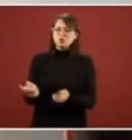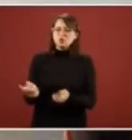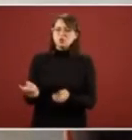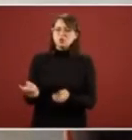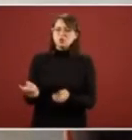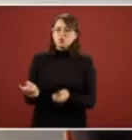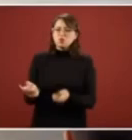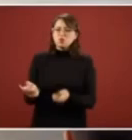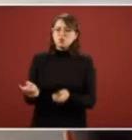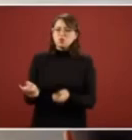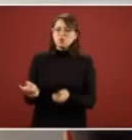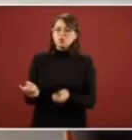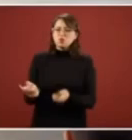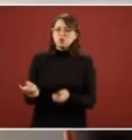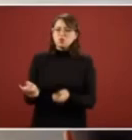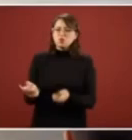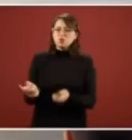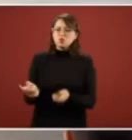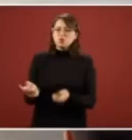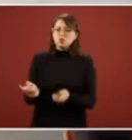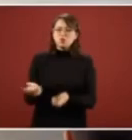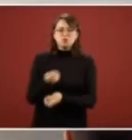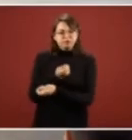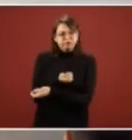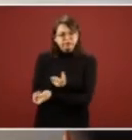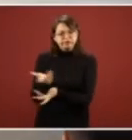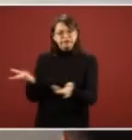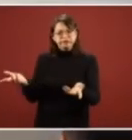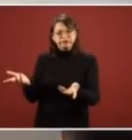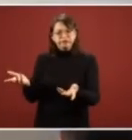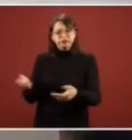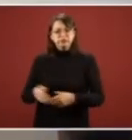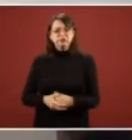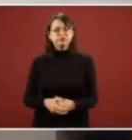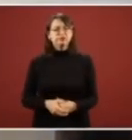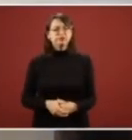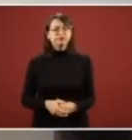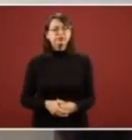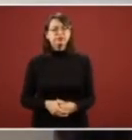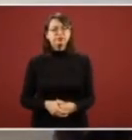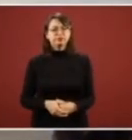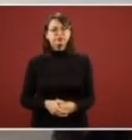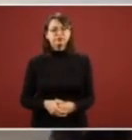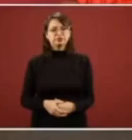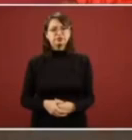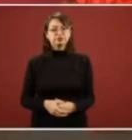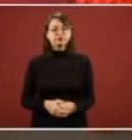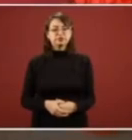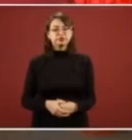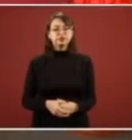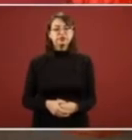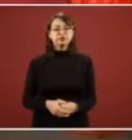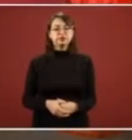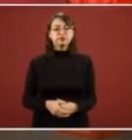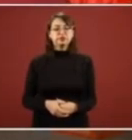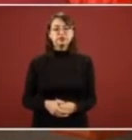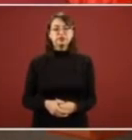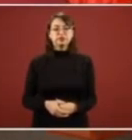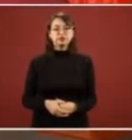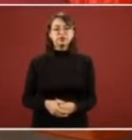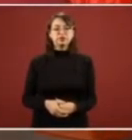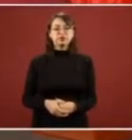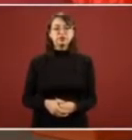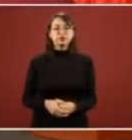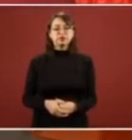to the most needy people of our country. Por eso